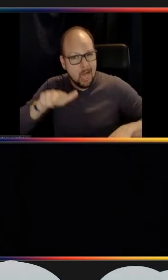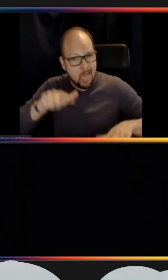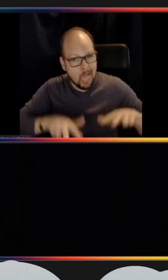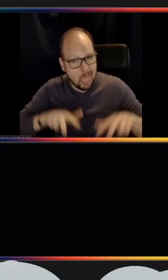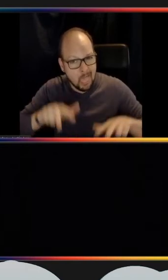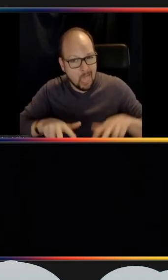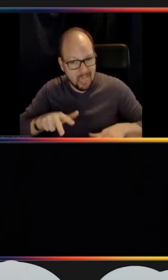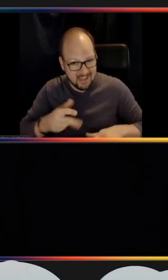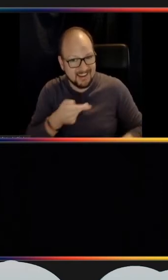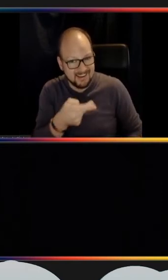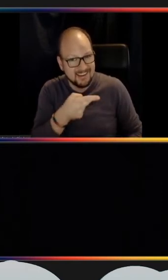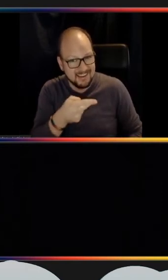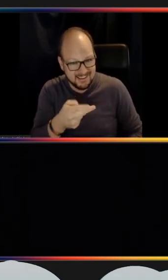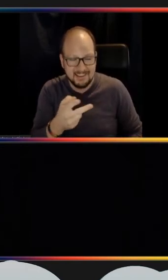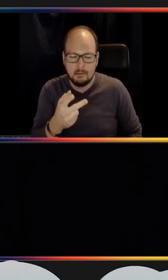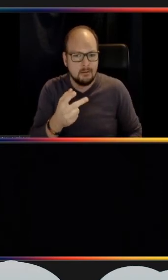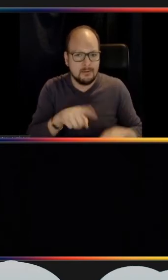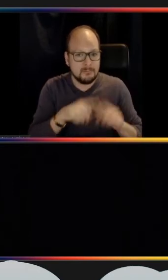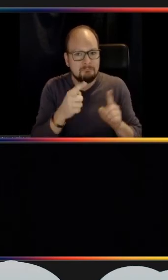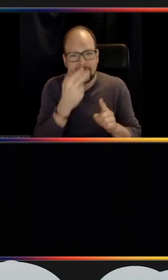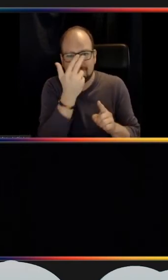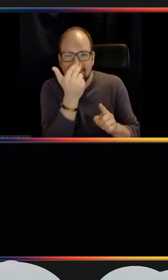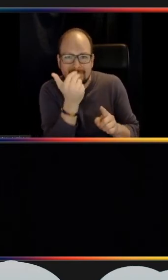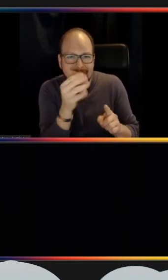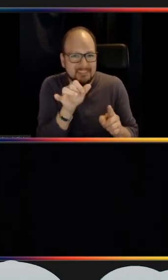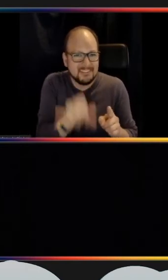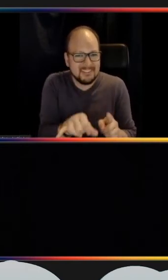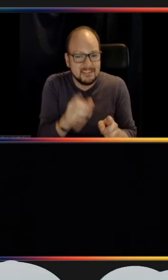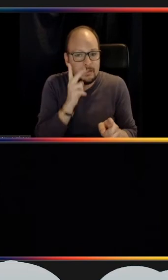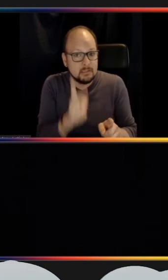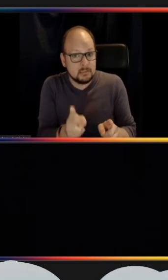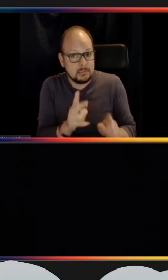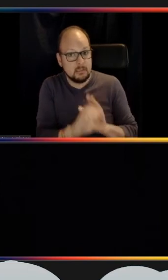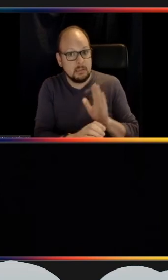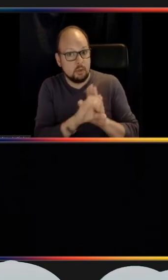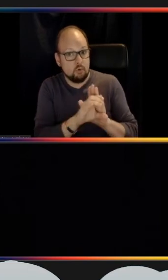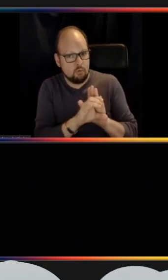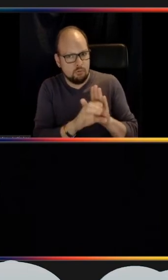It just ends up really working out for what the characters are supposed to be.